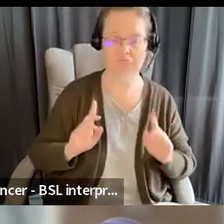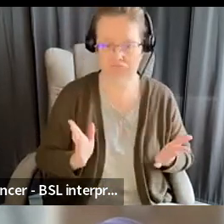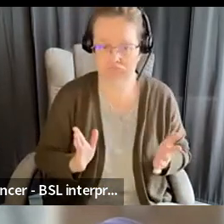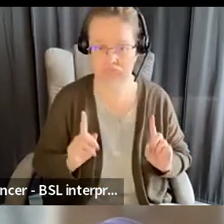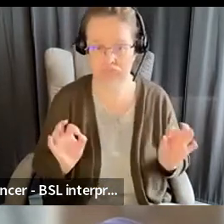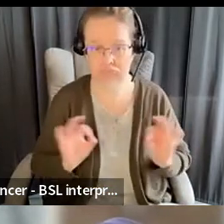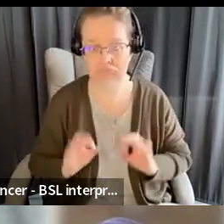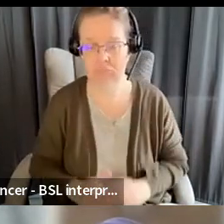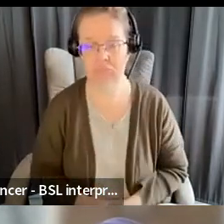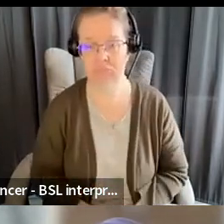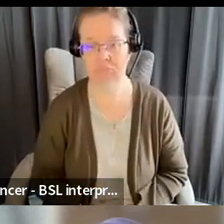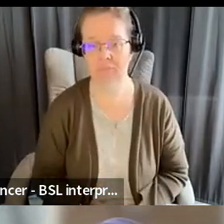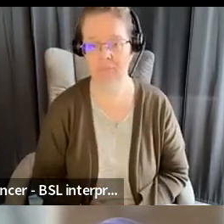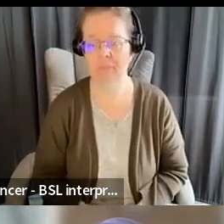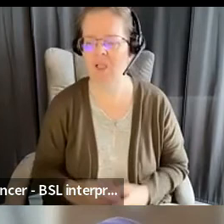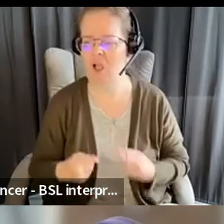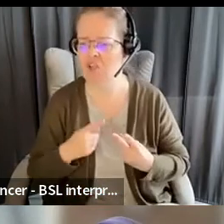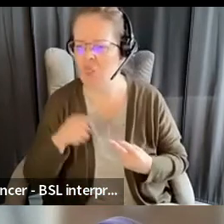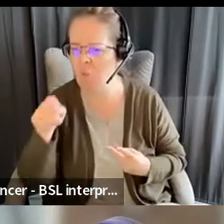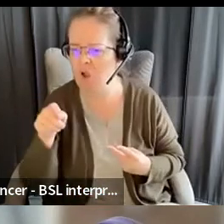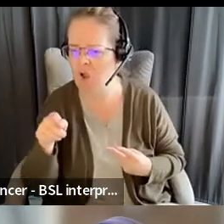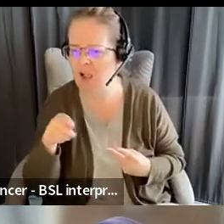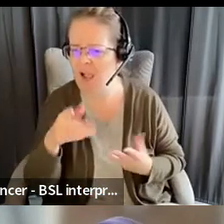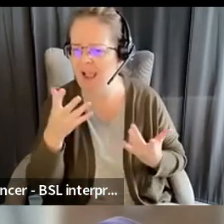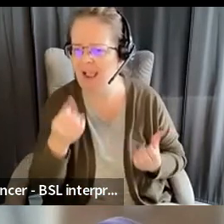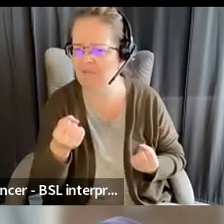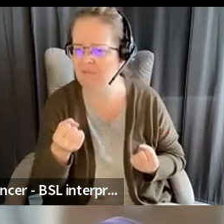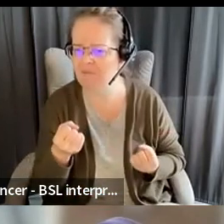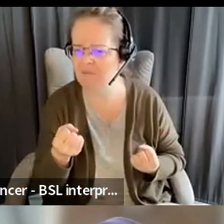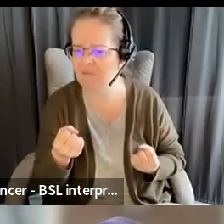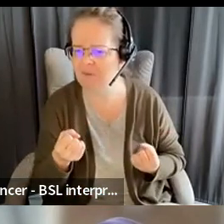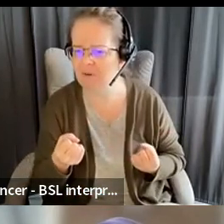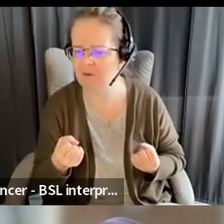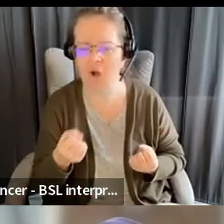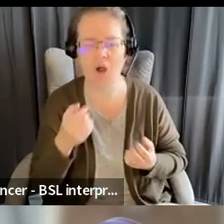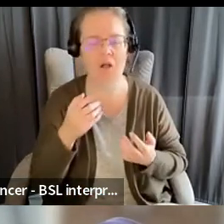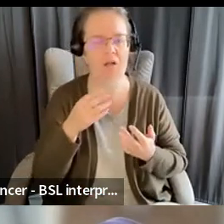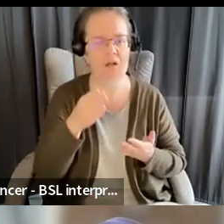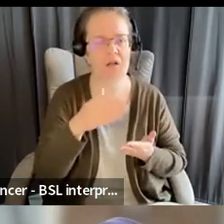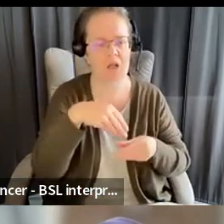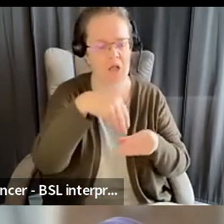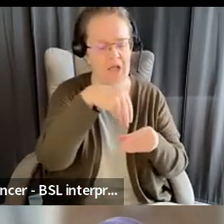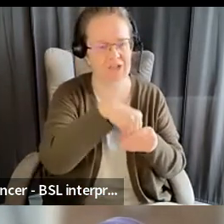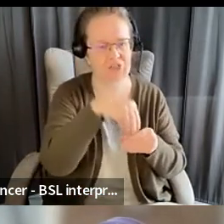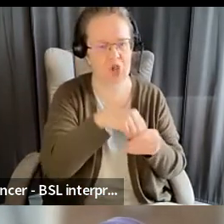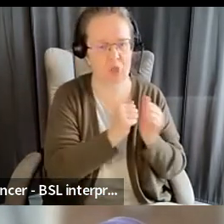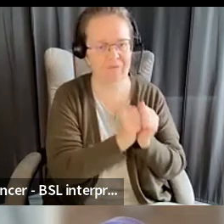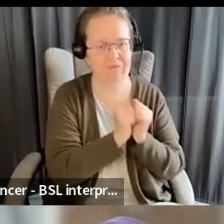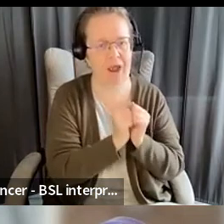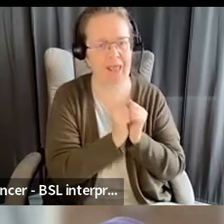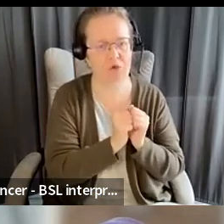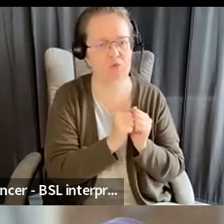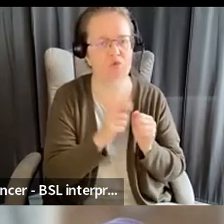Brilliant. And there's another one here around, do you share your internal values with your wider